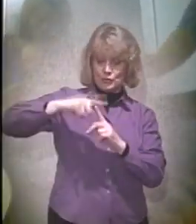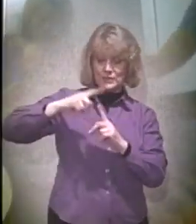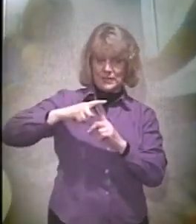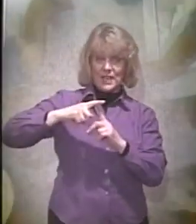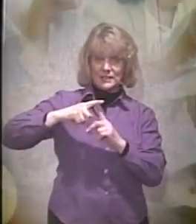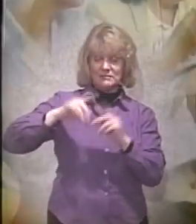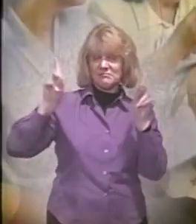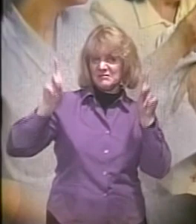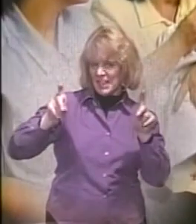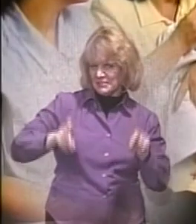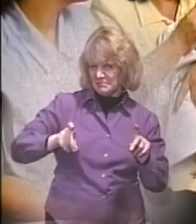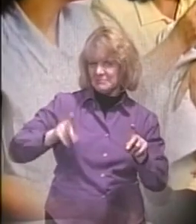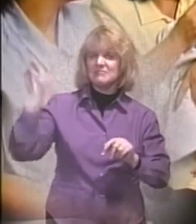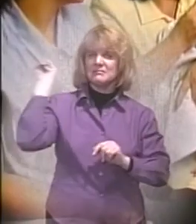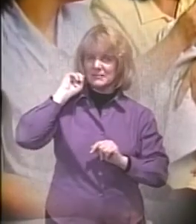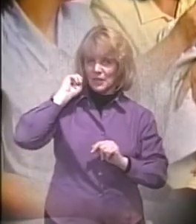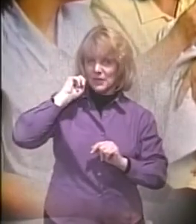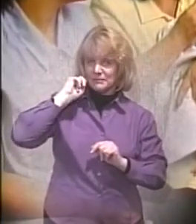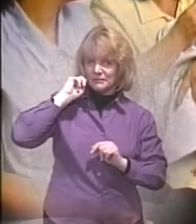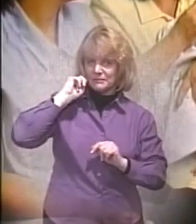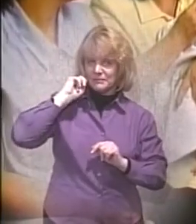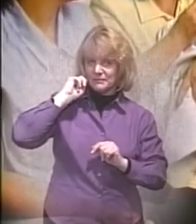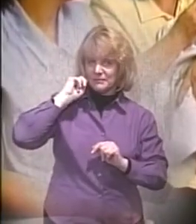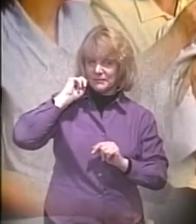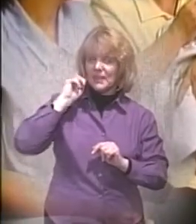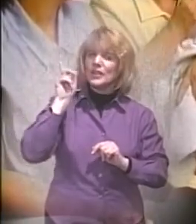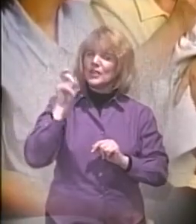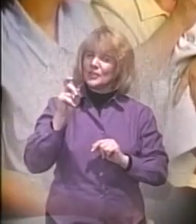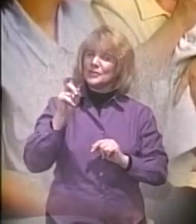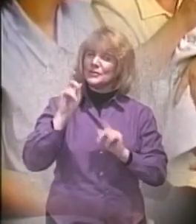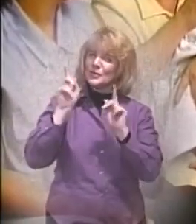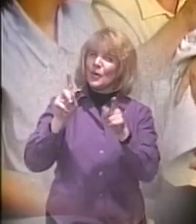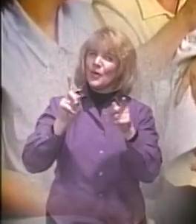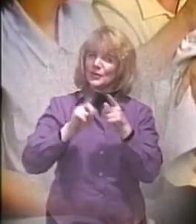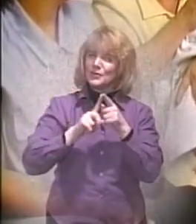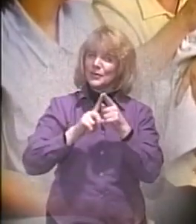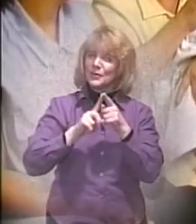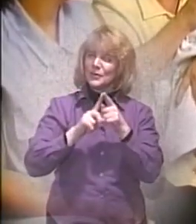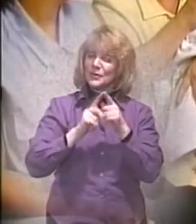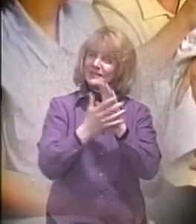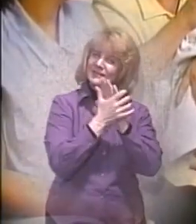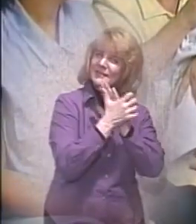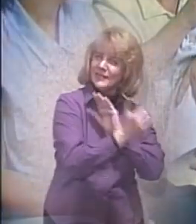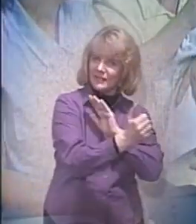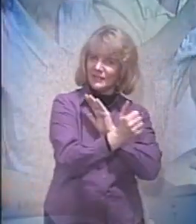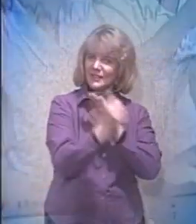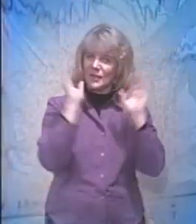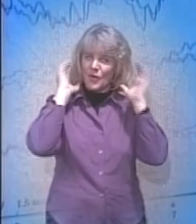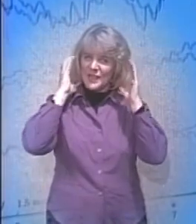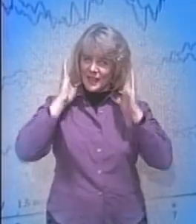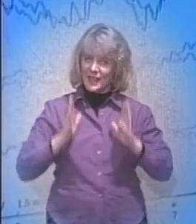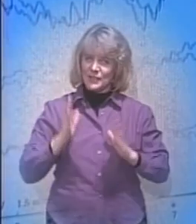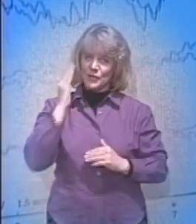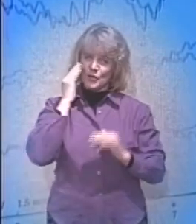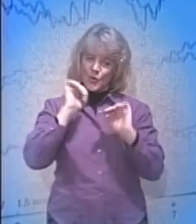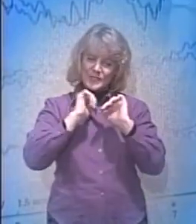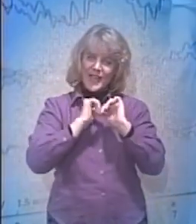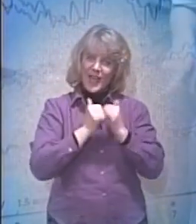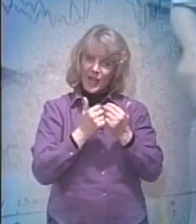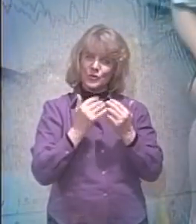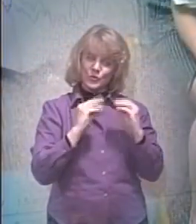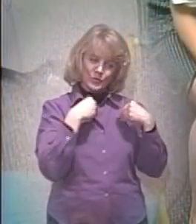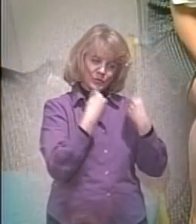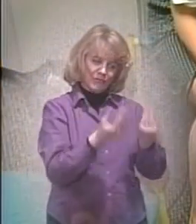and young babies. Testing should be done by a pediatric audiologist who is skilled at testing infants, interpreting